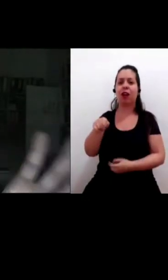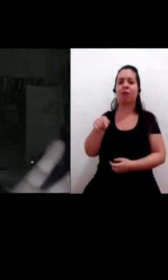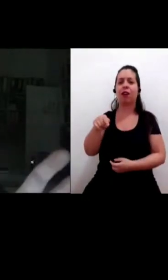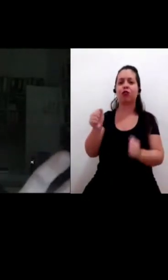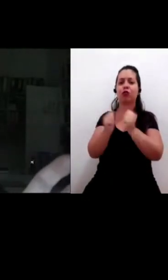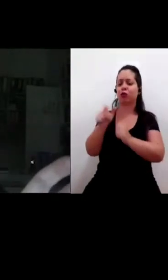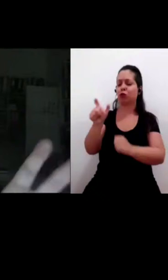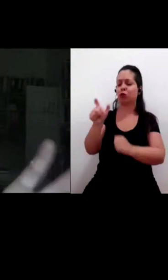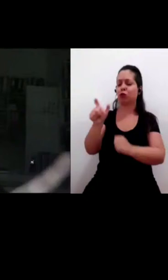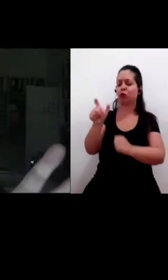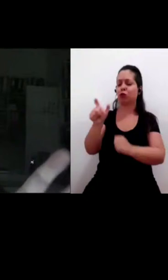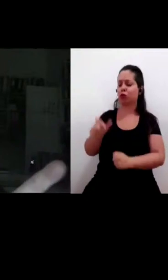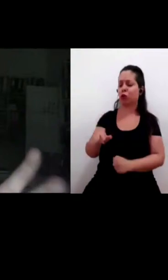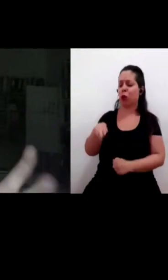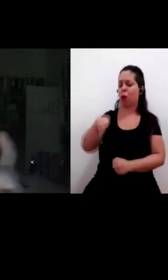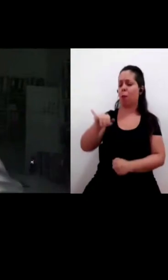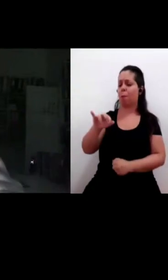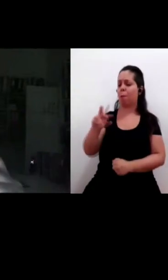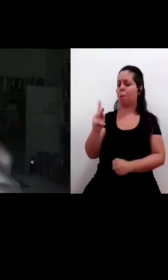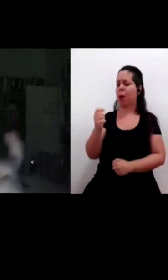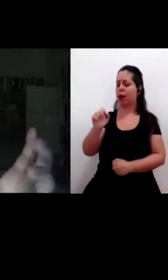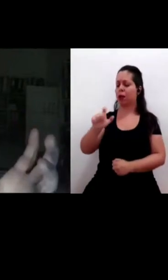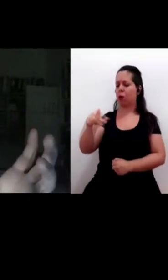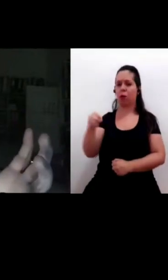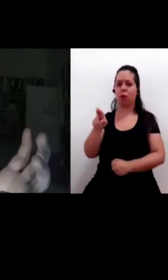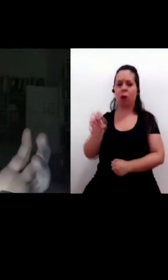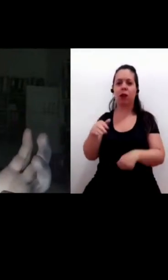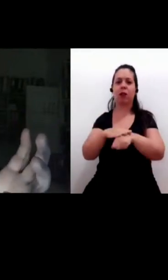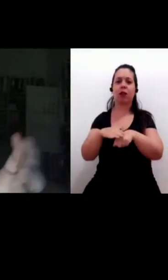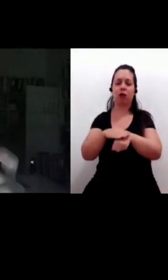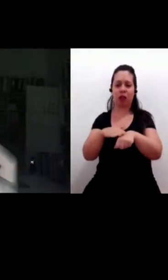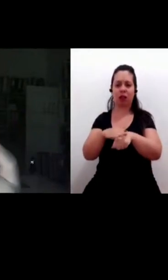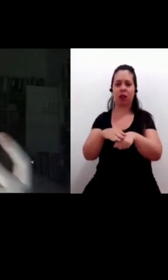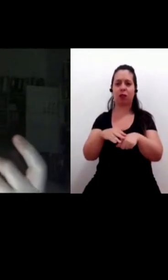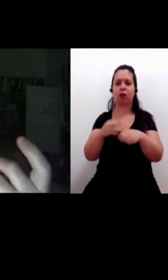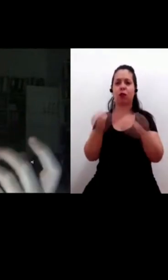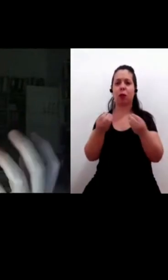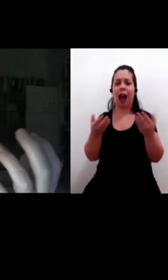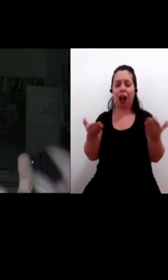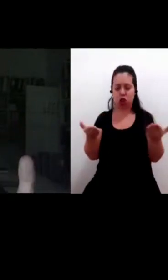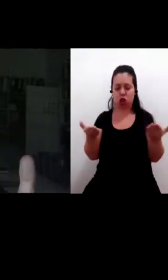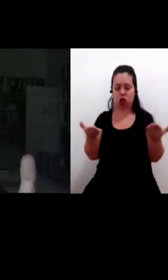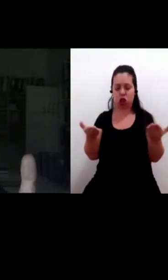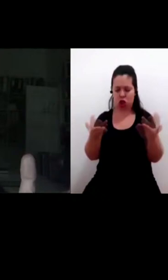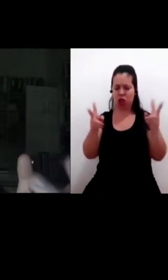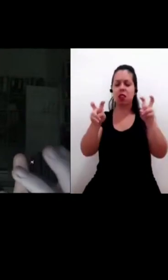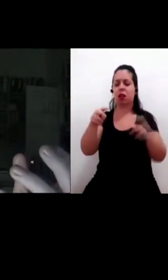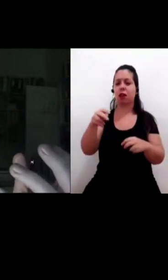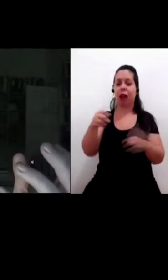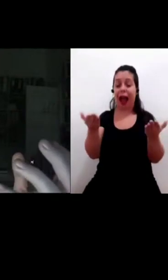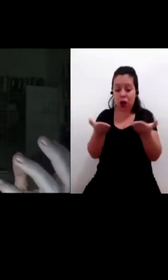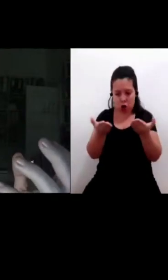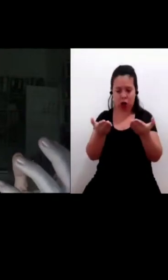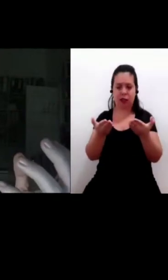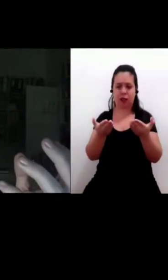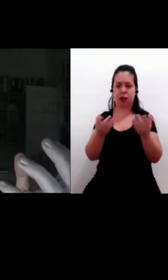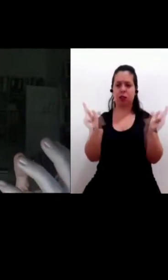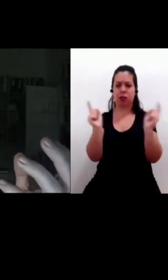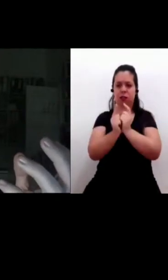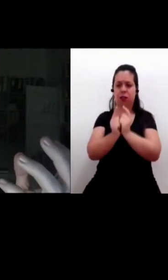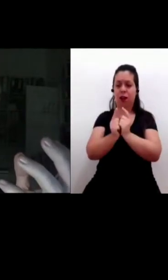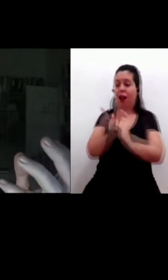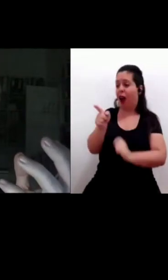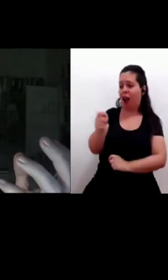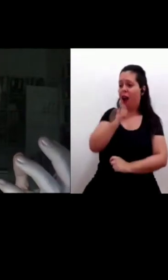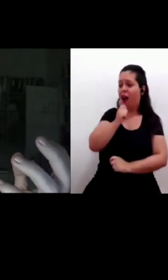talked about this now, the short film, you know. Yeah. Michael Moore hadn't seen it, and so I showed it to him, and he said, "Why